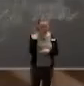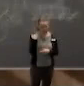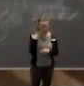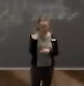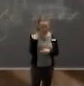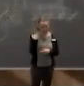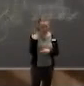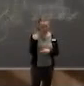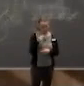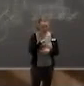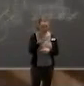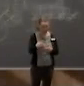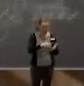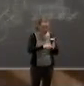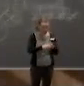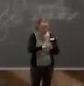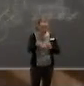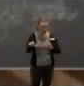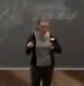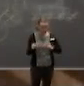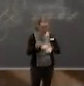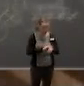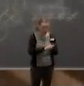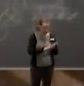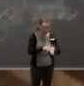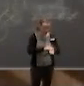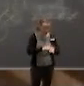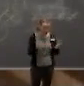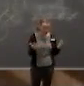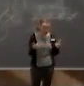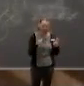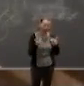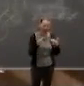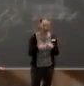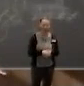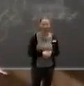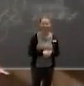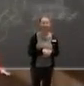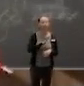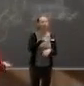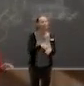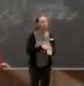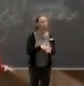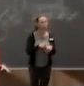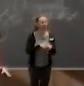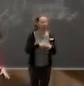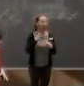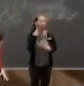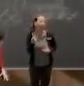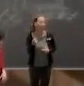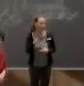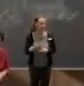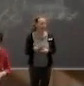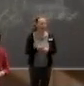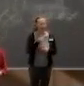Oh, all engineers, no emotions, just solutions. Okay, emotionally engaged customers is the ultimate customer to